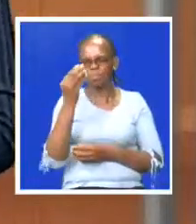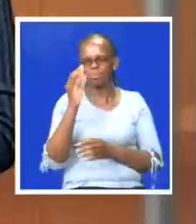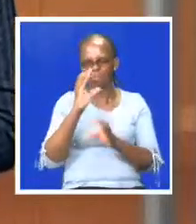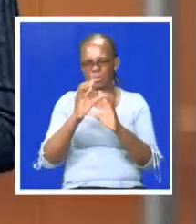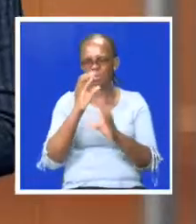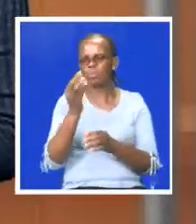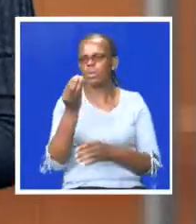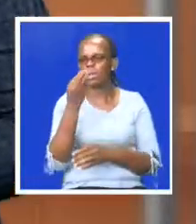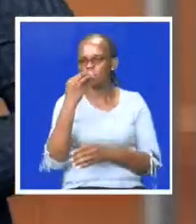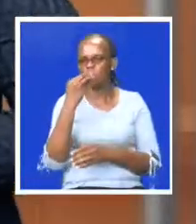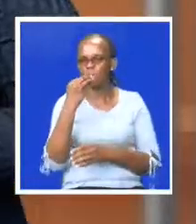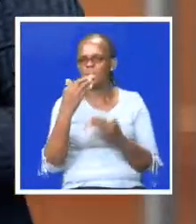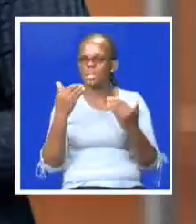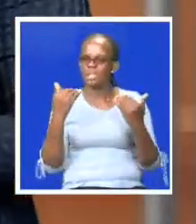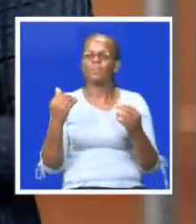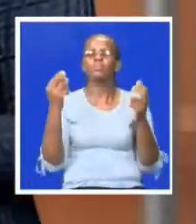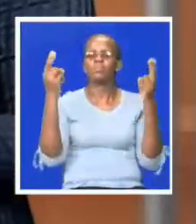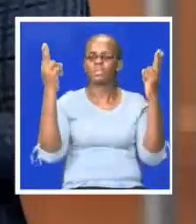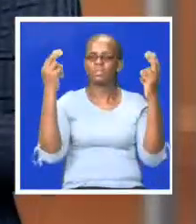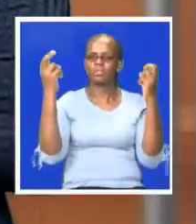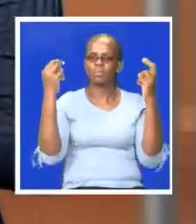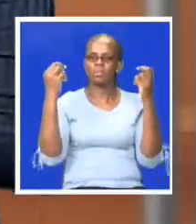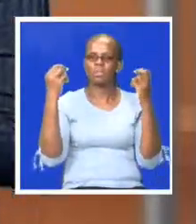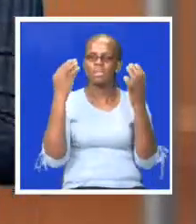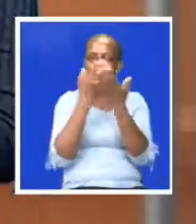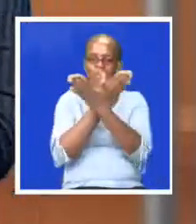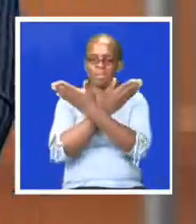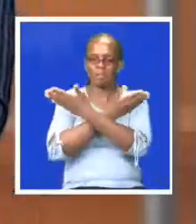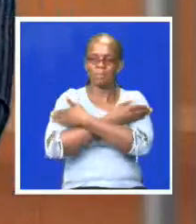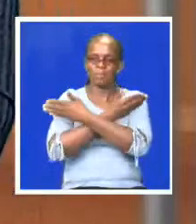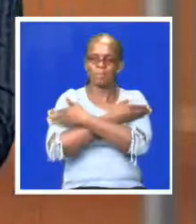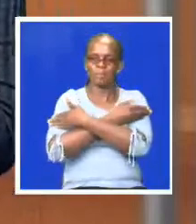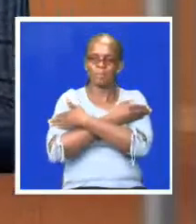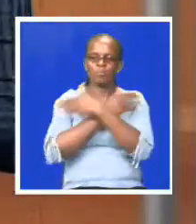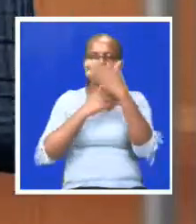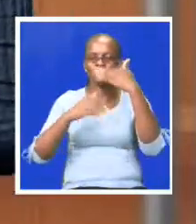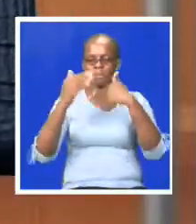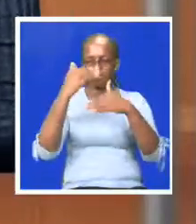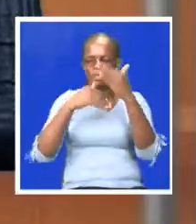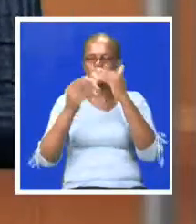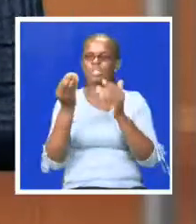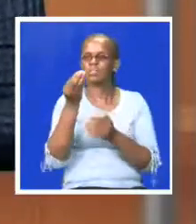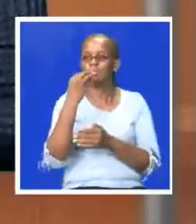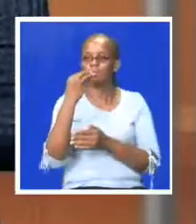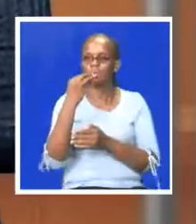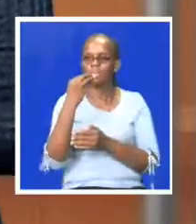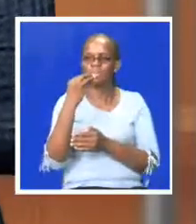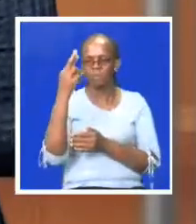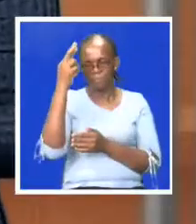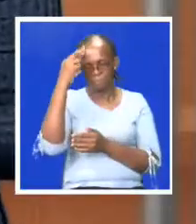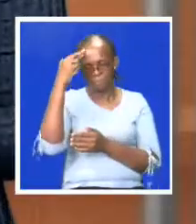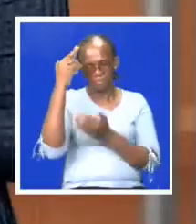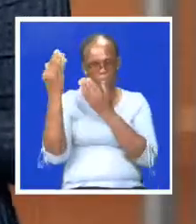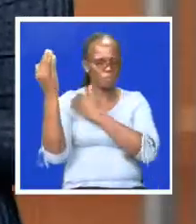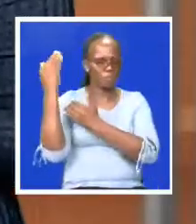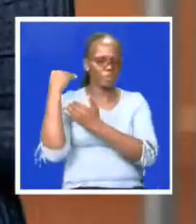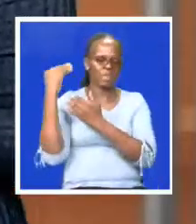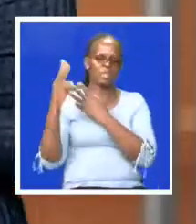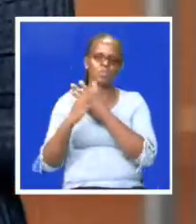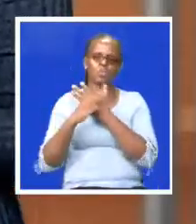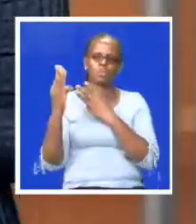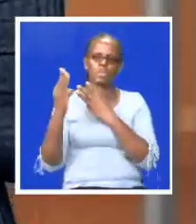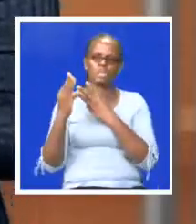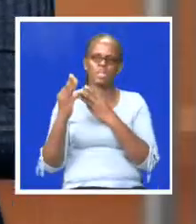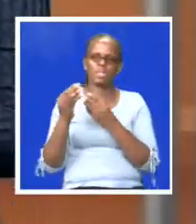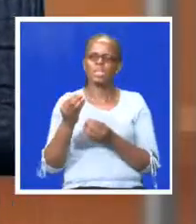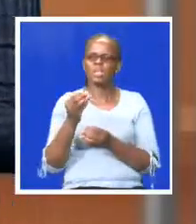food. Last week we were talking about food, and we spoke about energy giving food. Do you remember